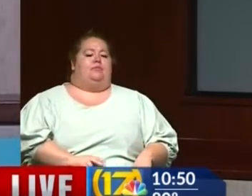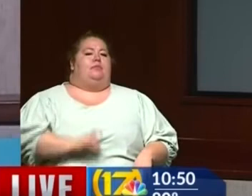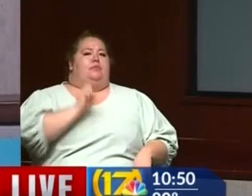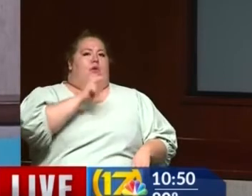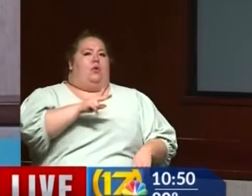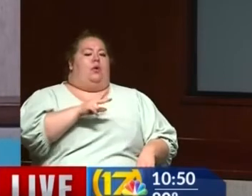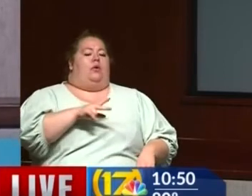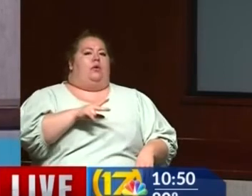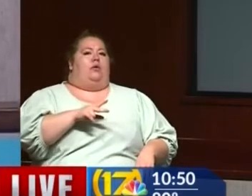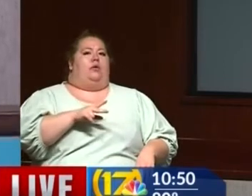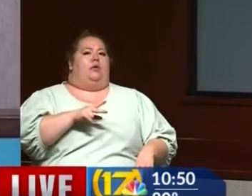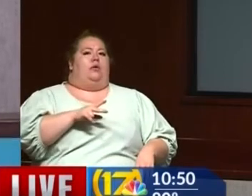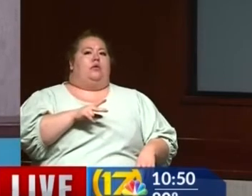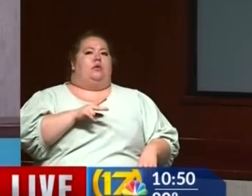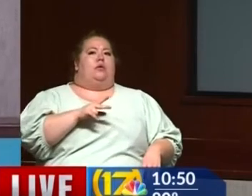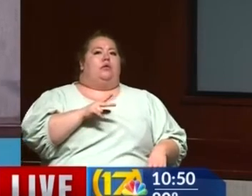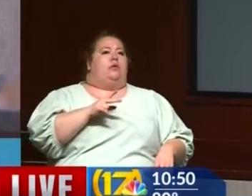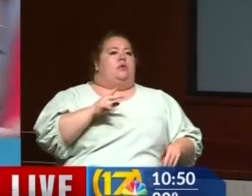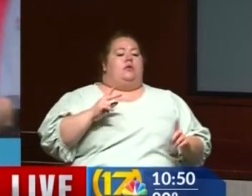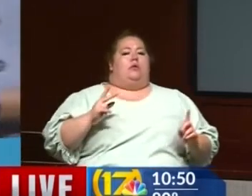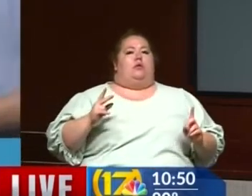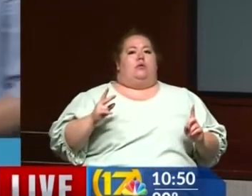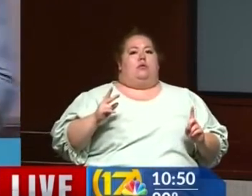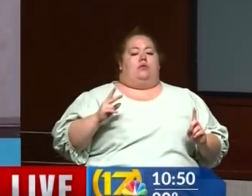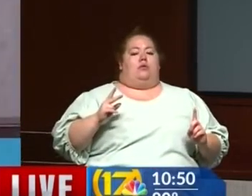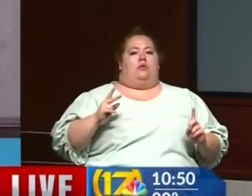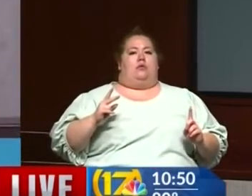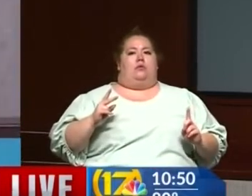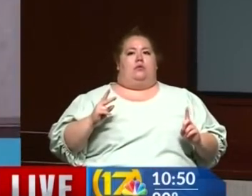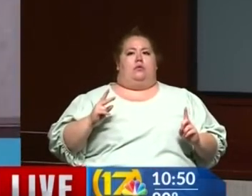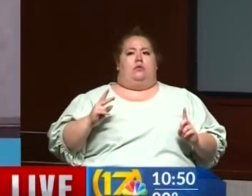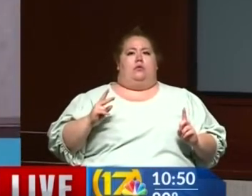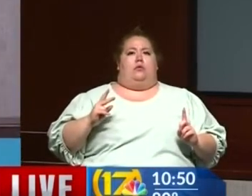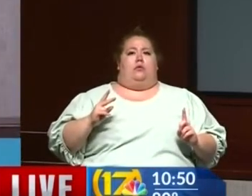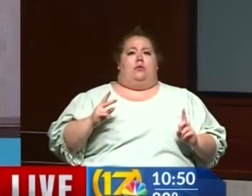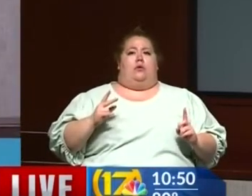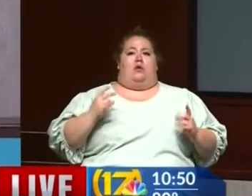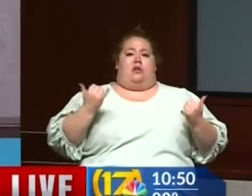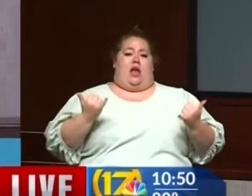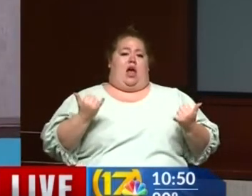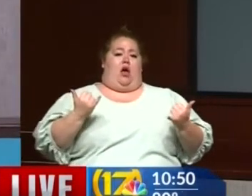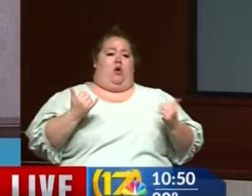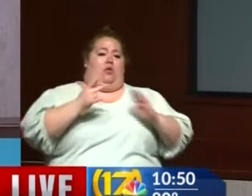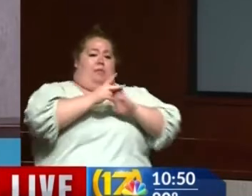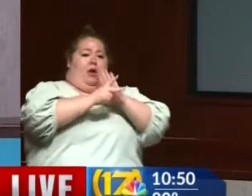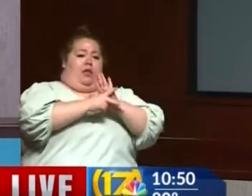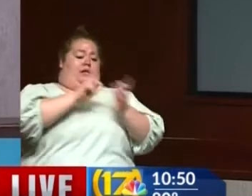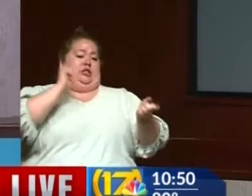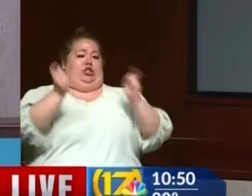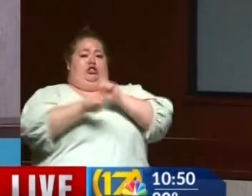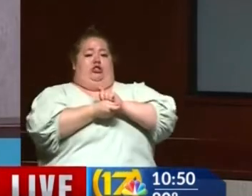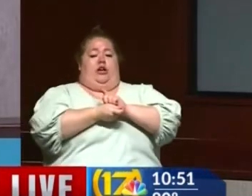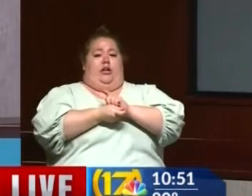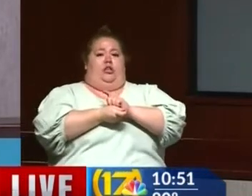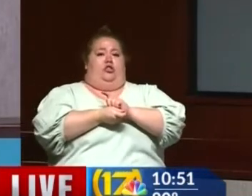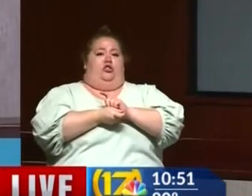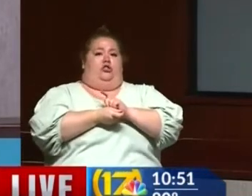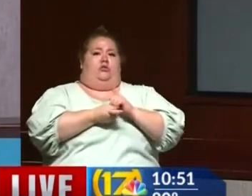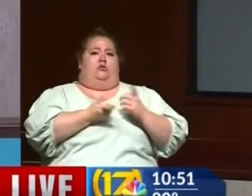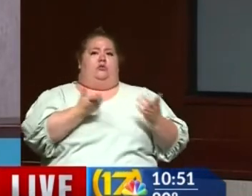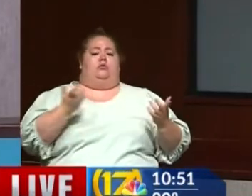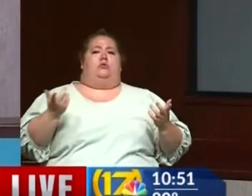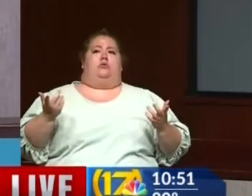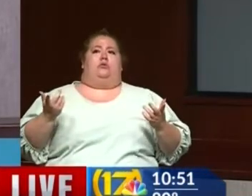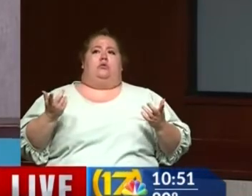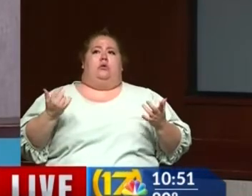Okay, so you can't speak to whether, you know, this change in policy and kind of this inflation or punishment